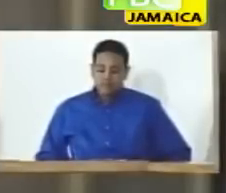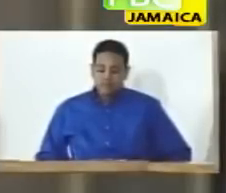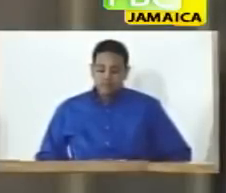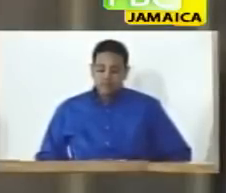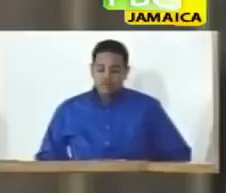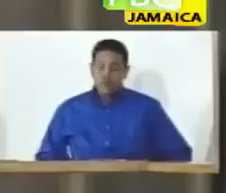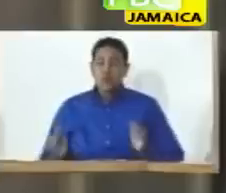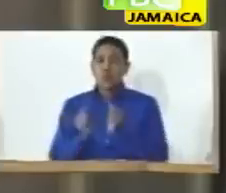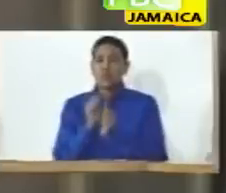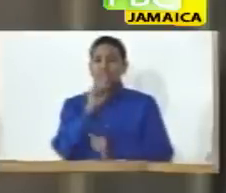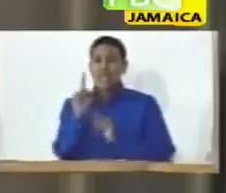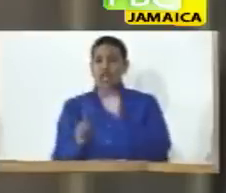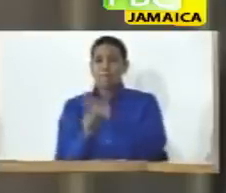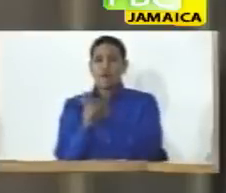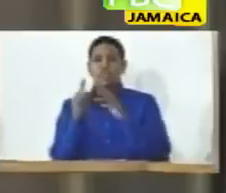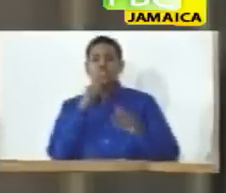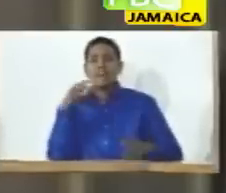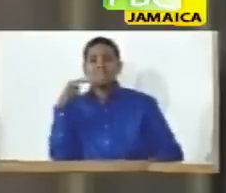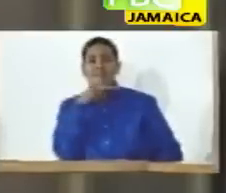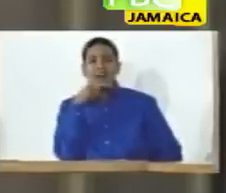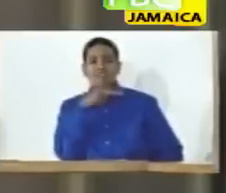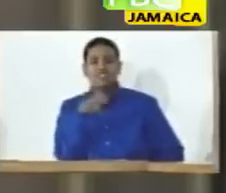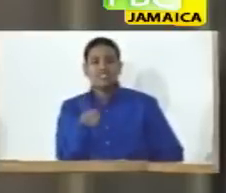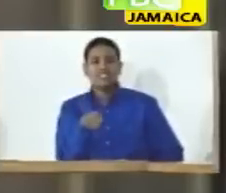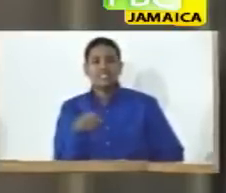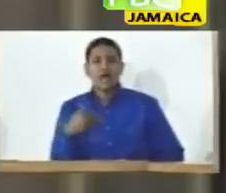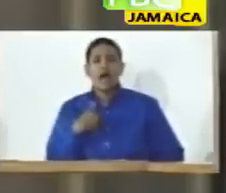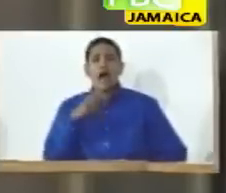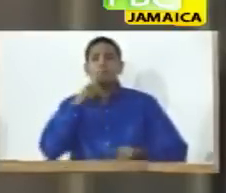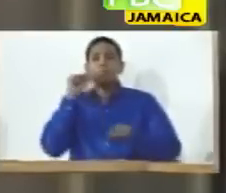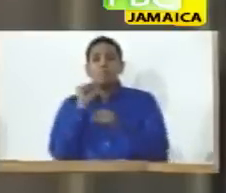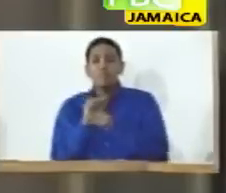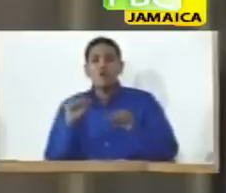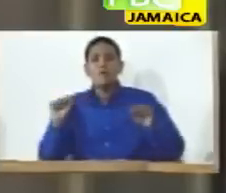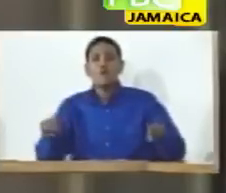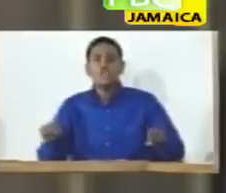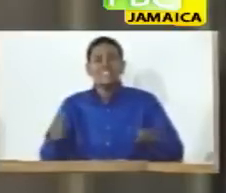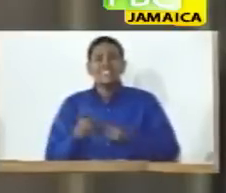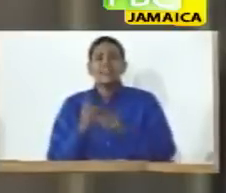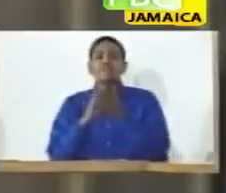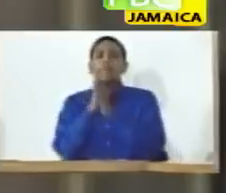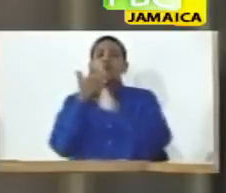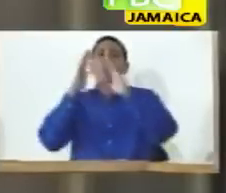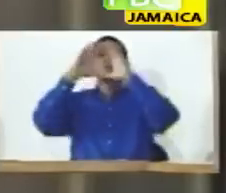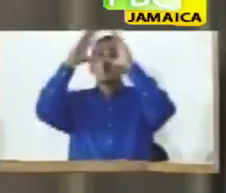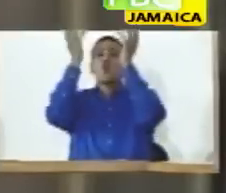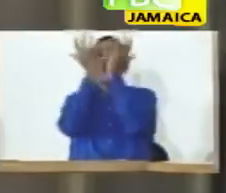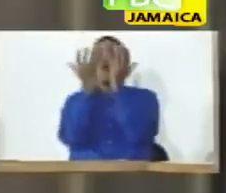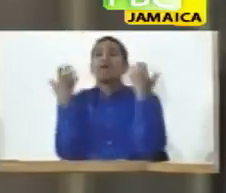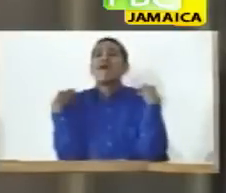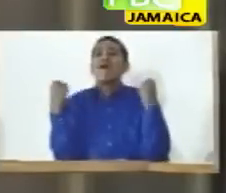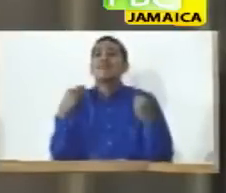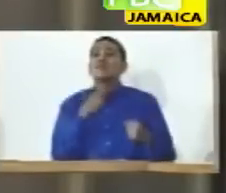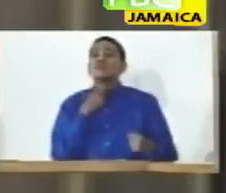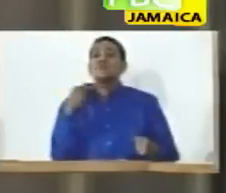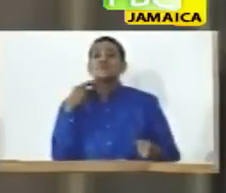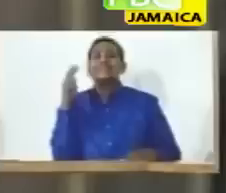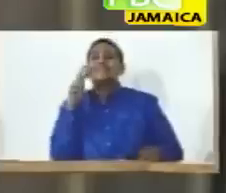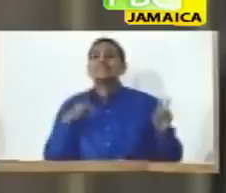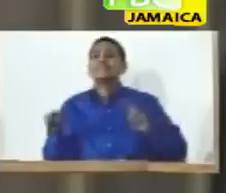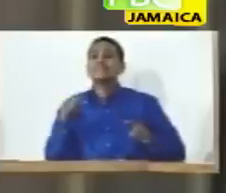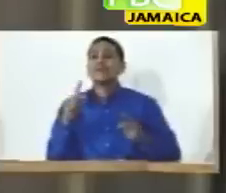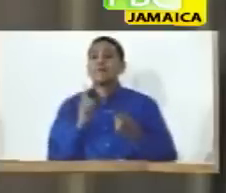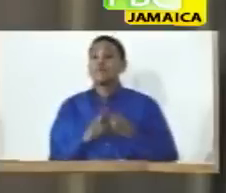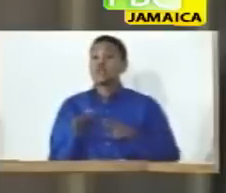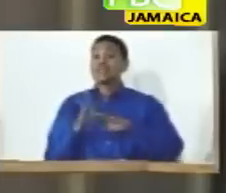With the emergence of viruses having the potential to become global health threats, as well as the